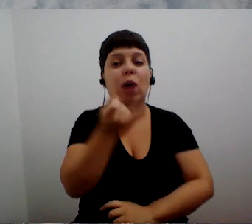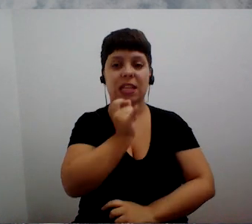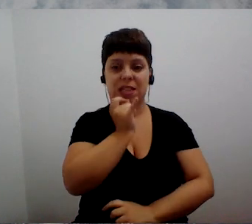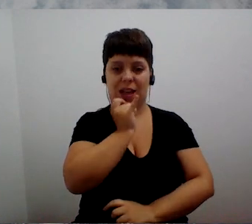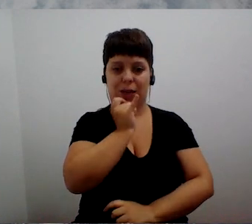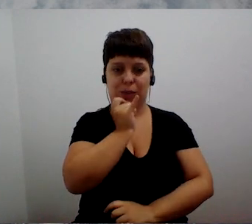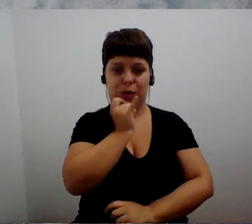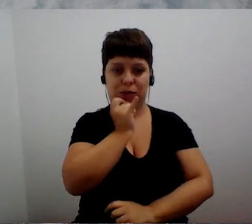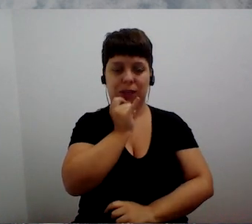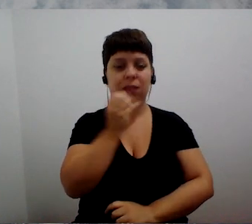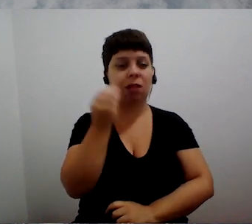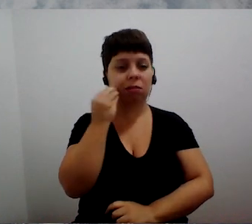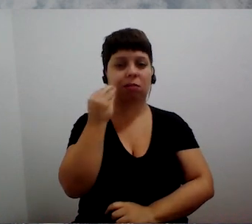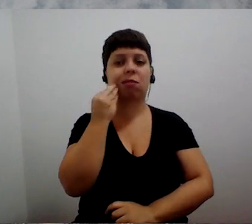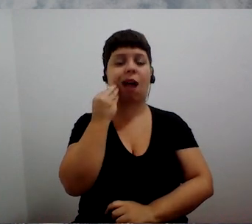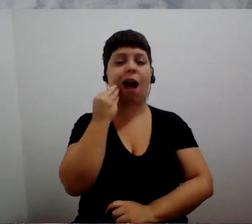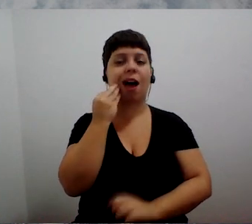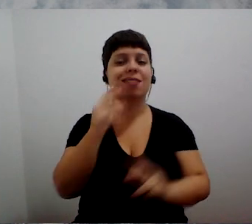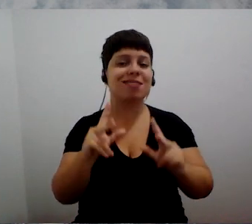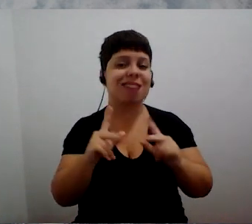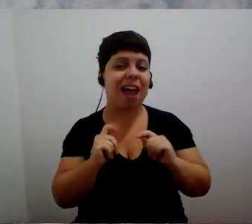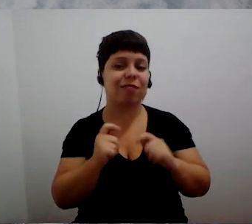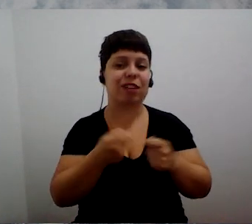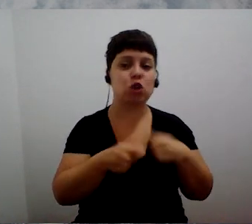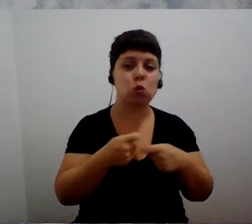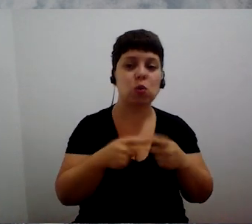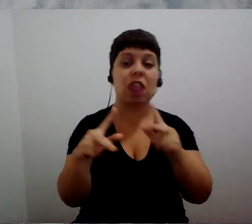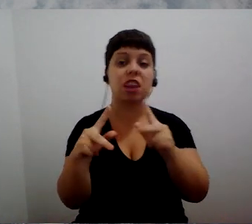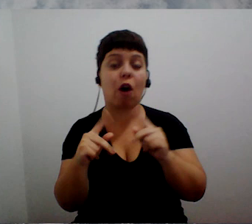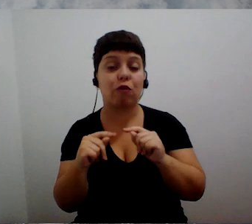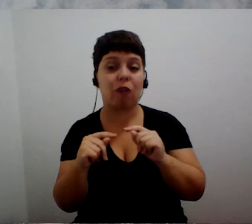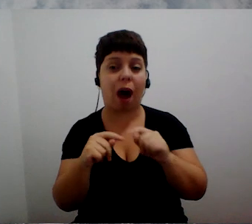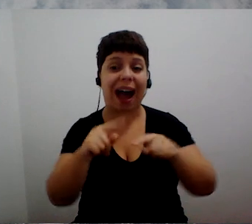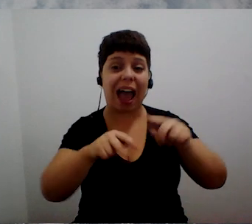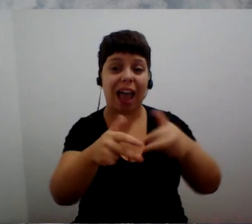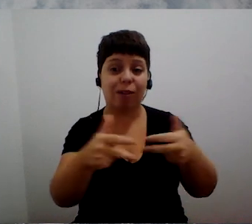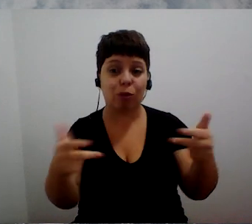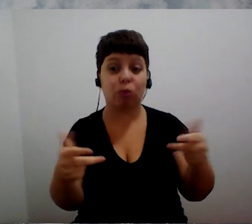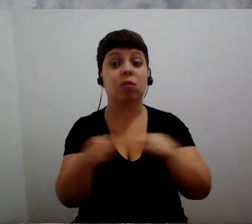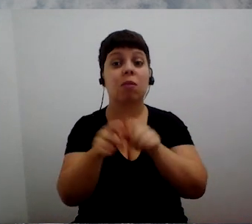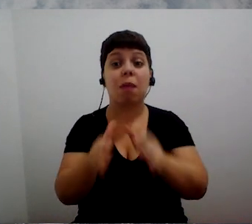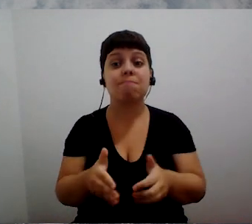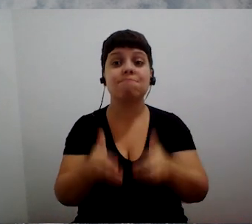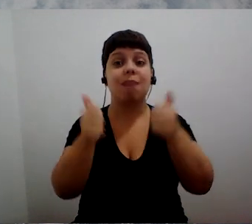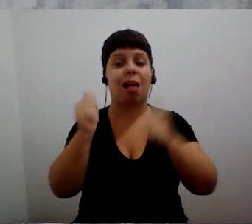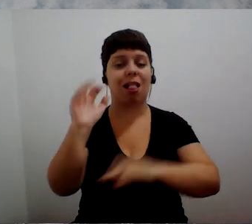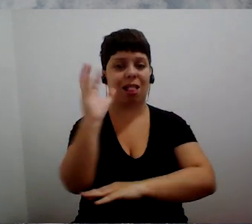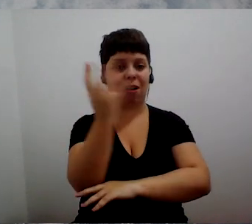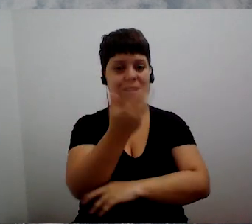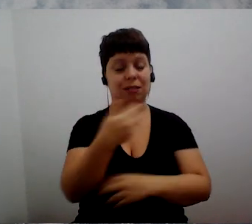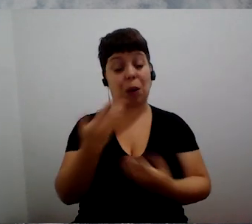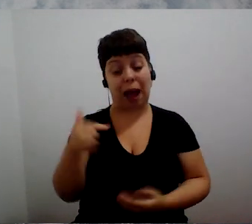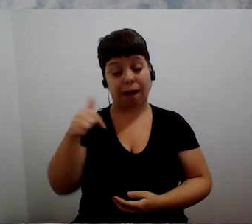this is an example to make our resource flows more efficient and to save resources and money in